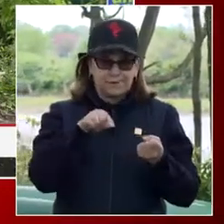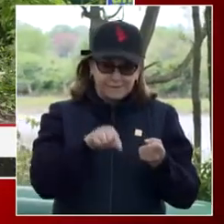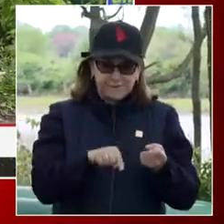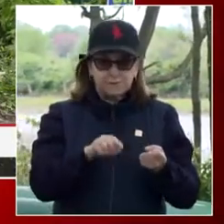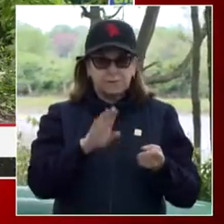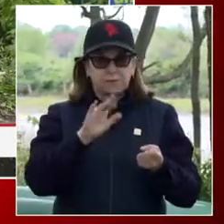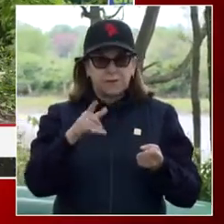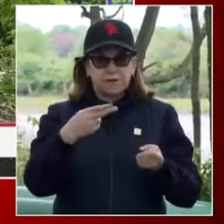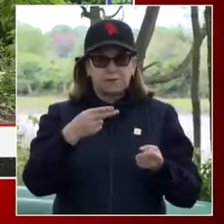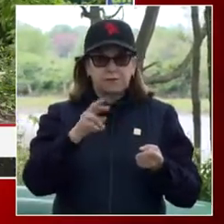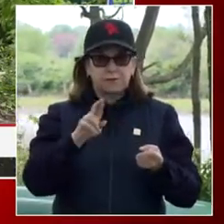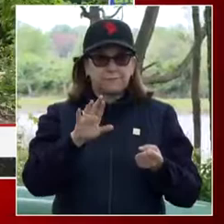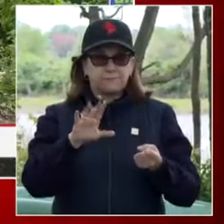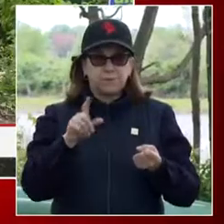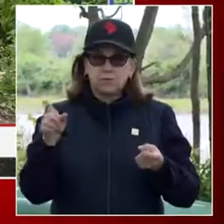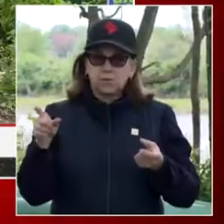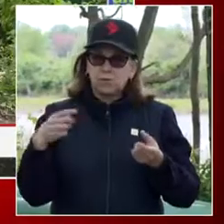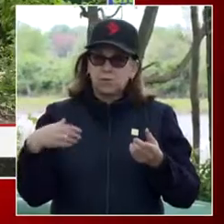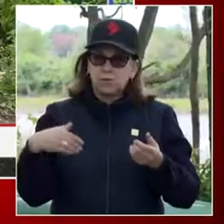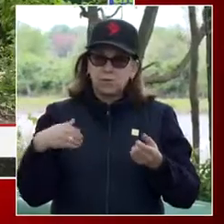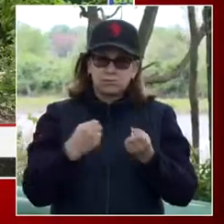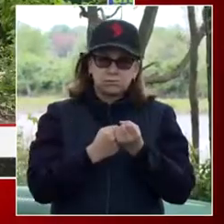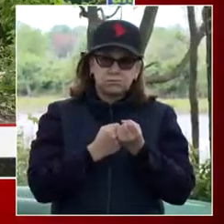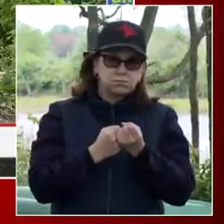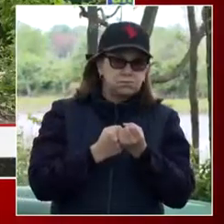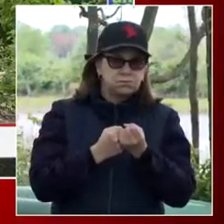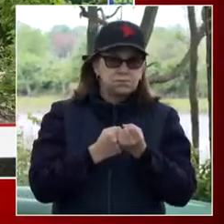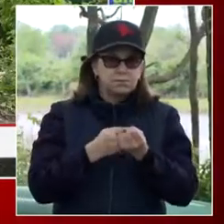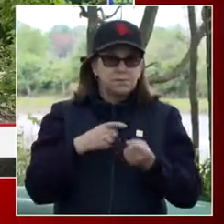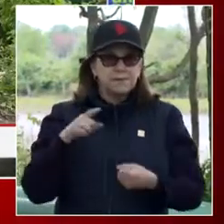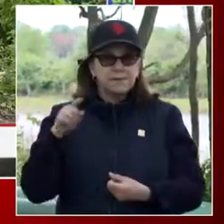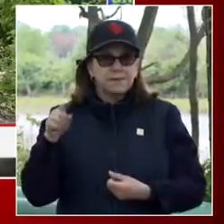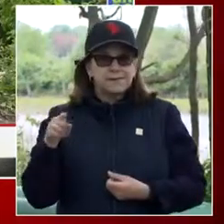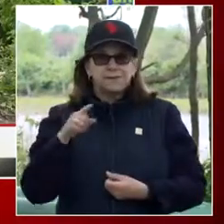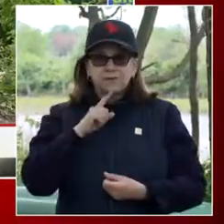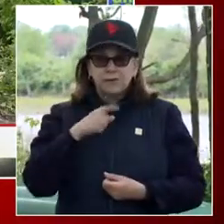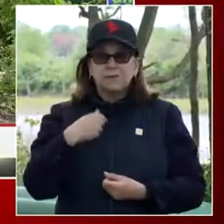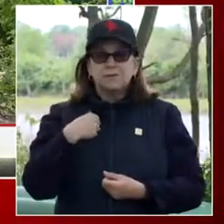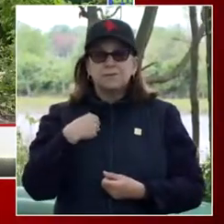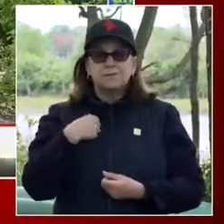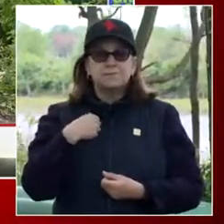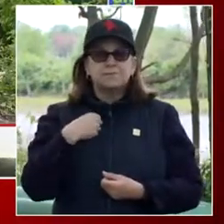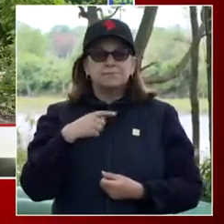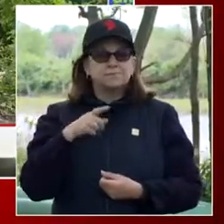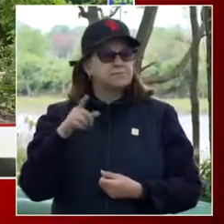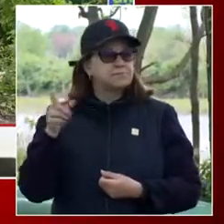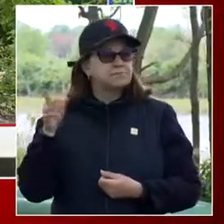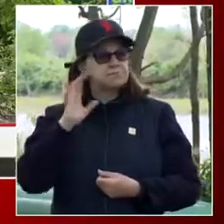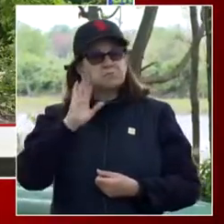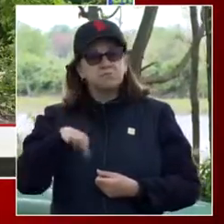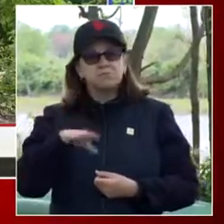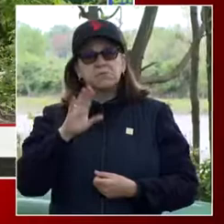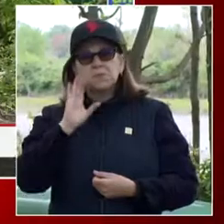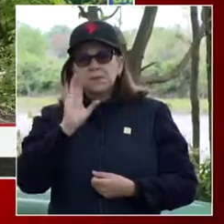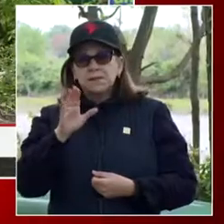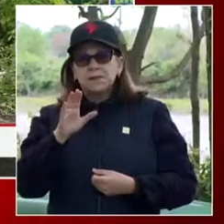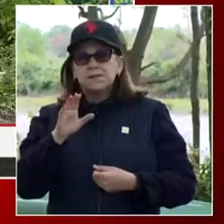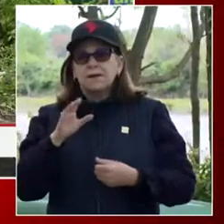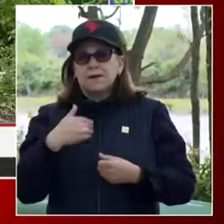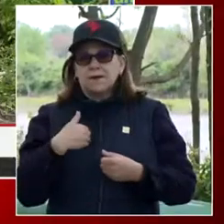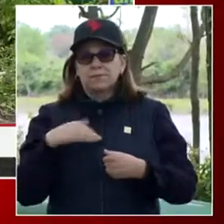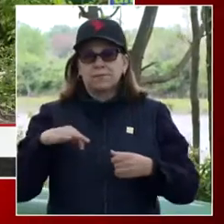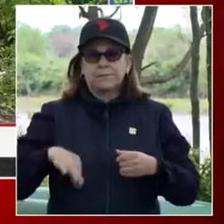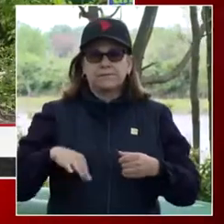and the corresponding Senate bill. And so we know when you can align the House, the Senate, and the White House on